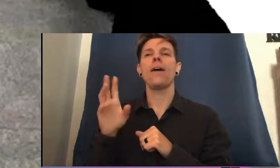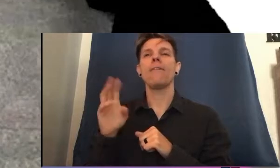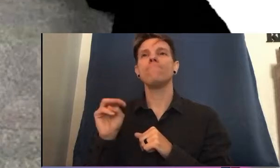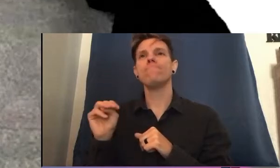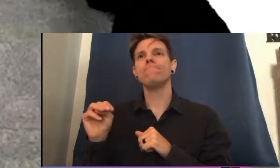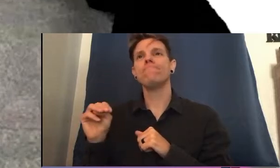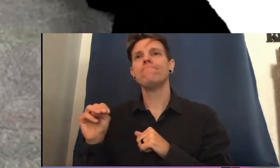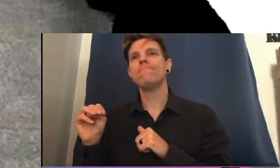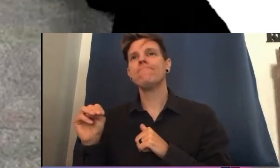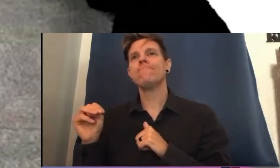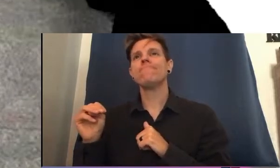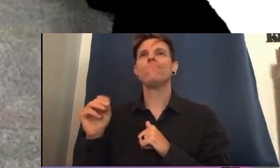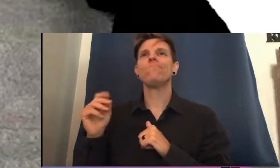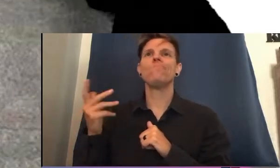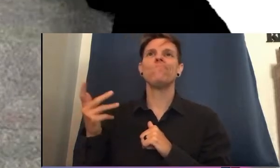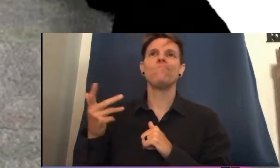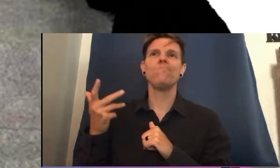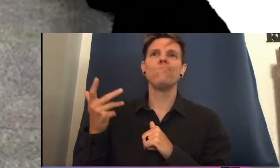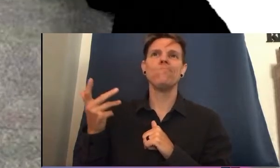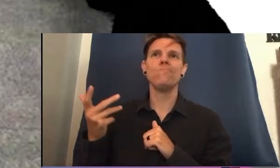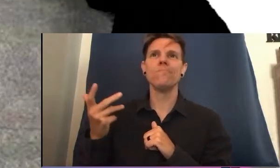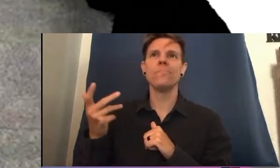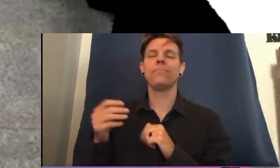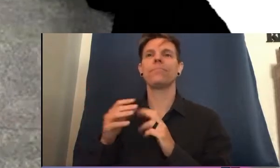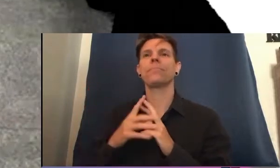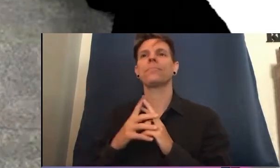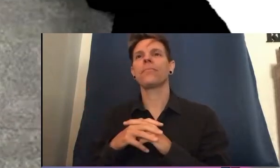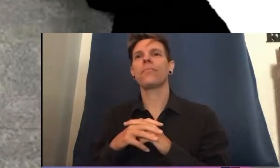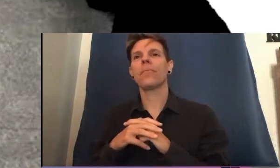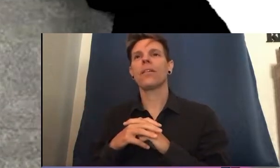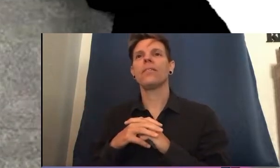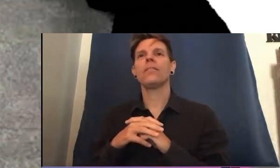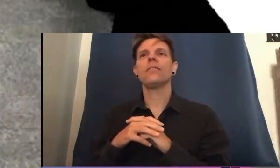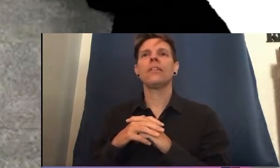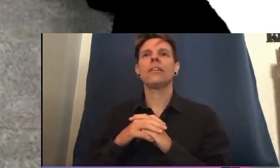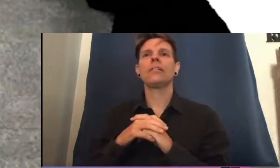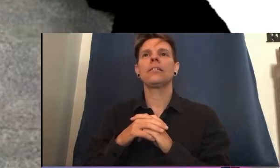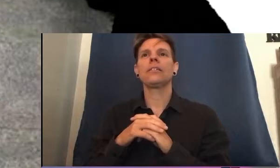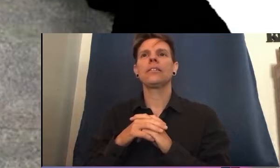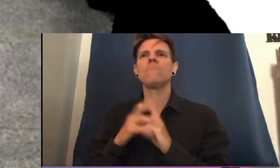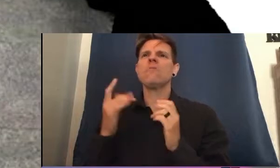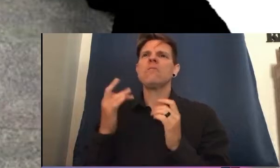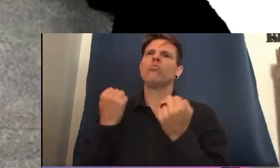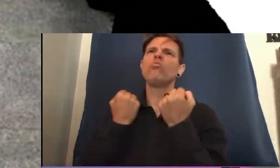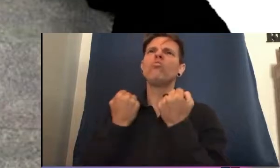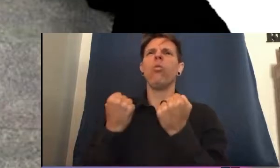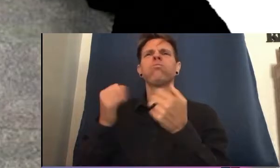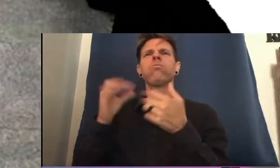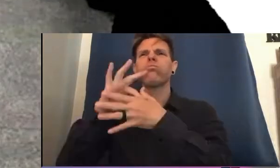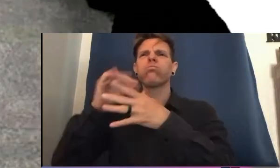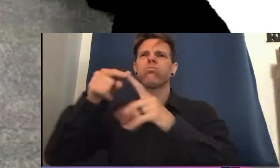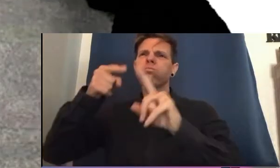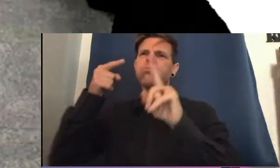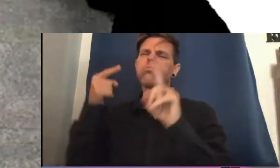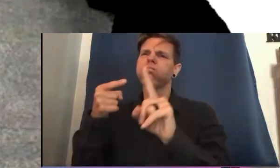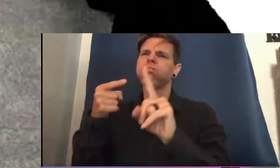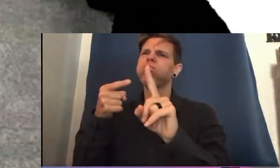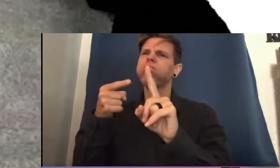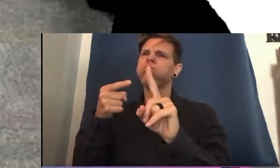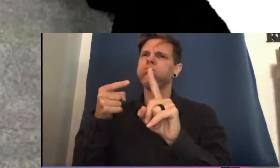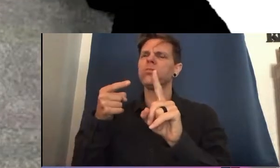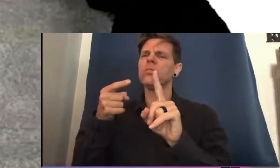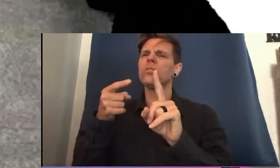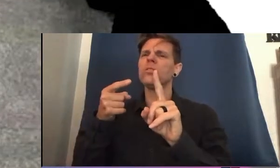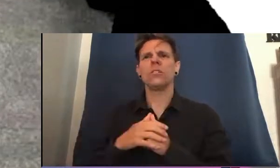meat, if you will, of the what our intent was as the board and the basis for the